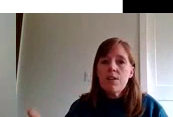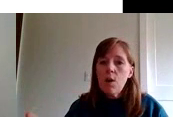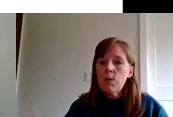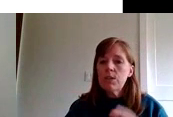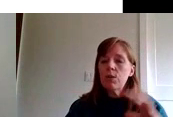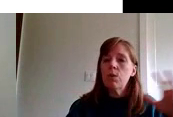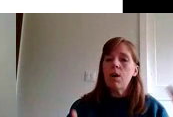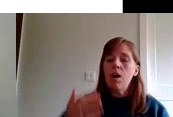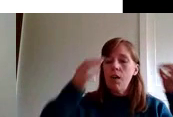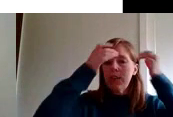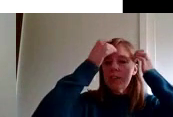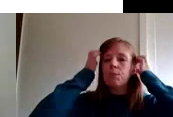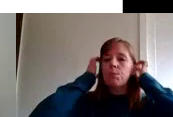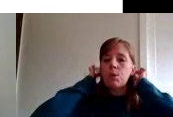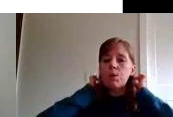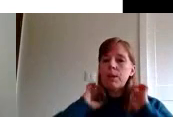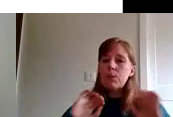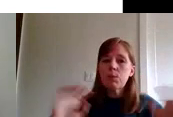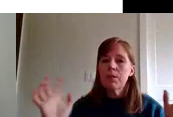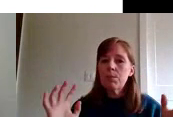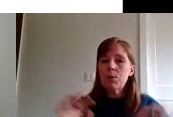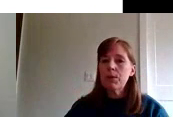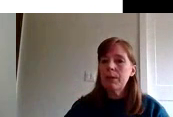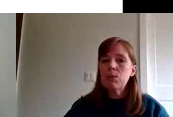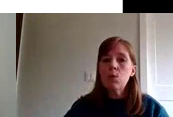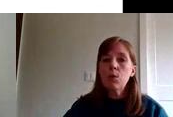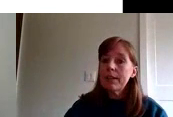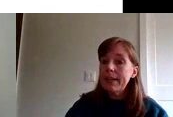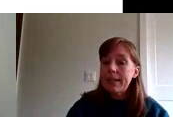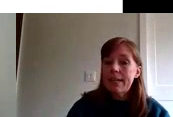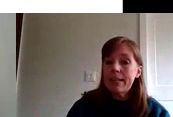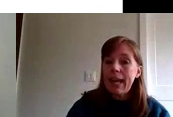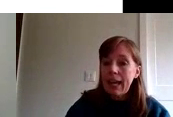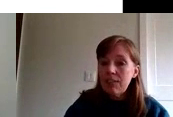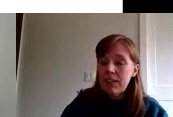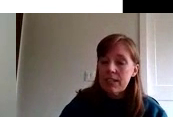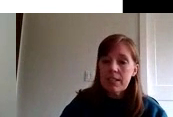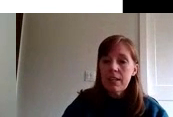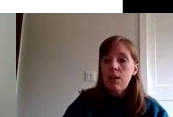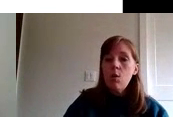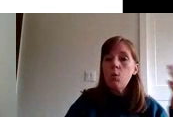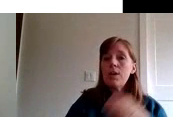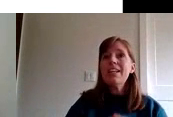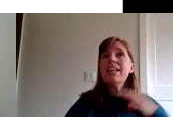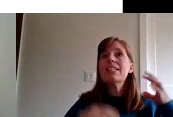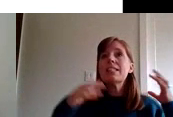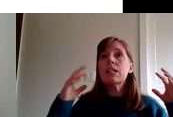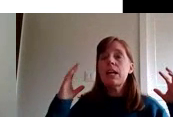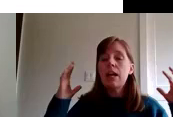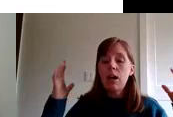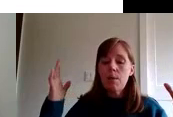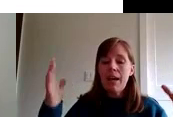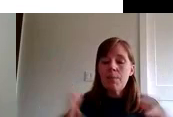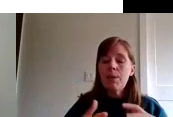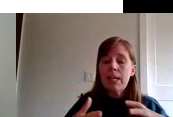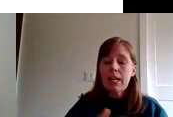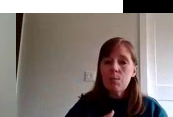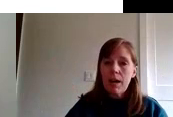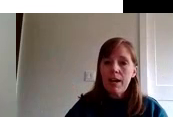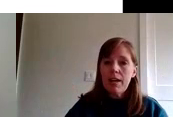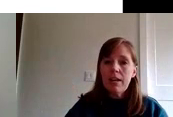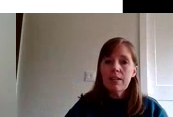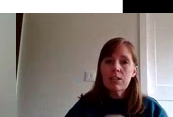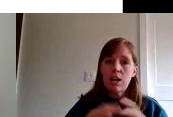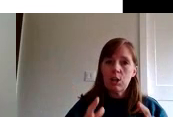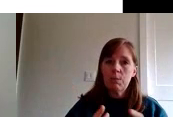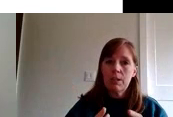or OneNote or all these different programs or whatever programs, or like in Canvas. What is happening